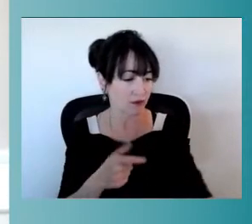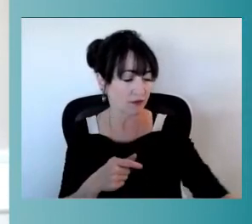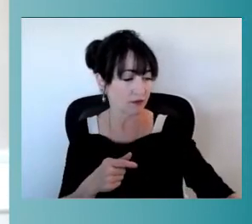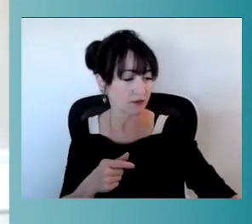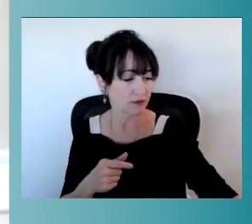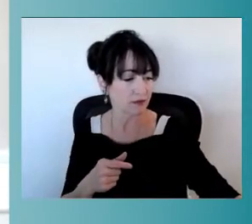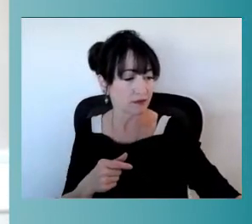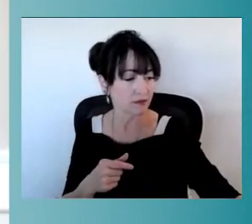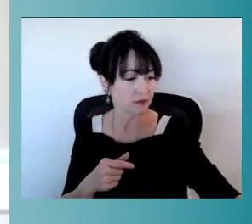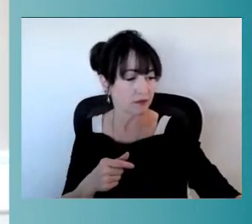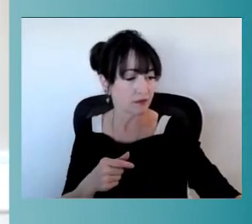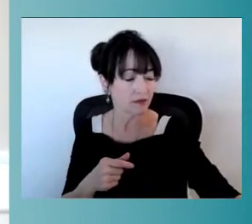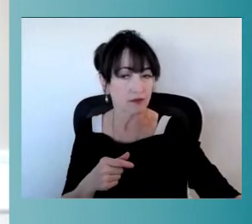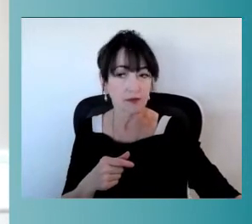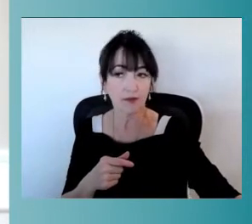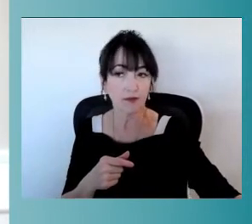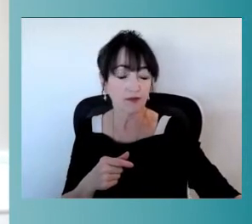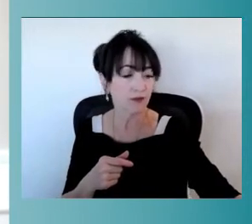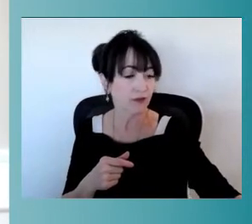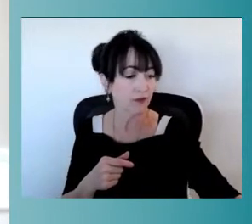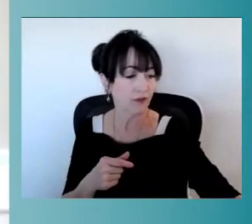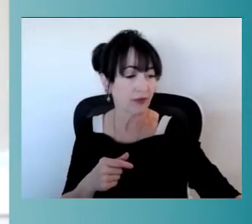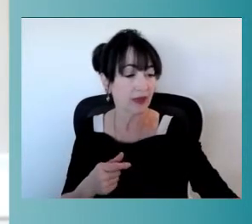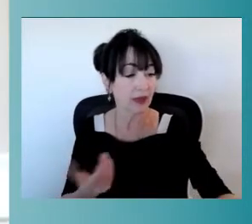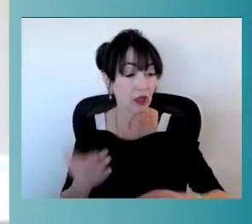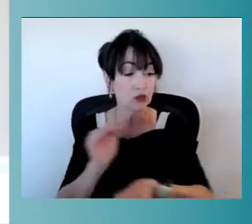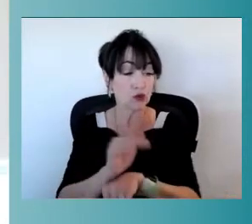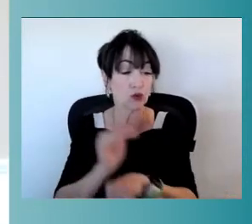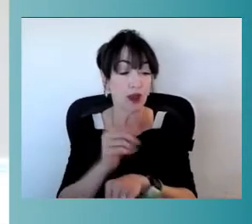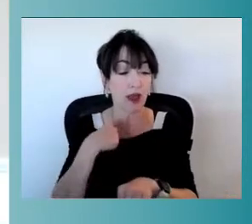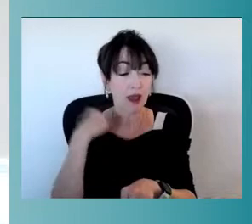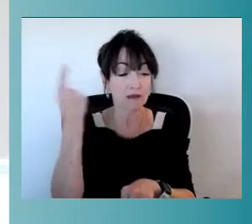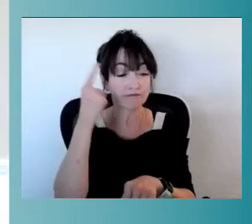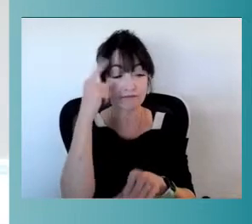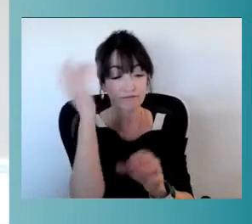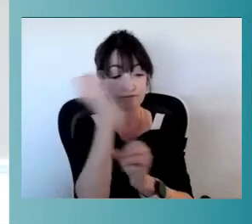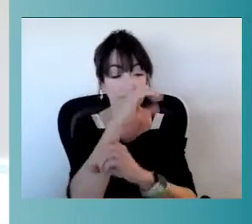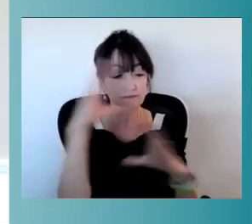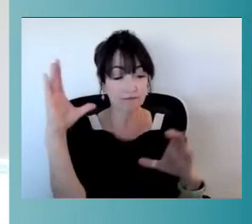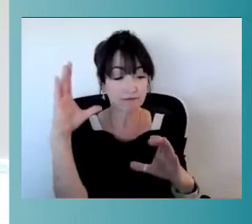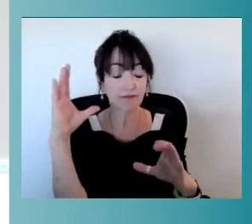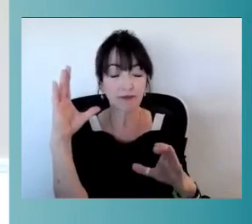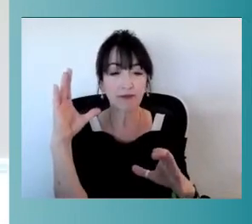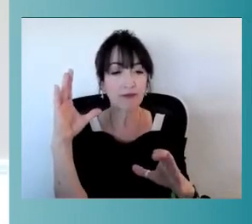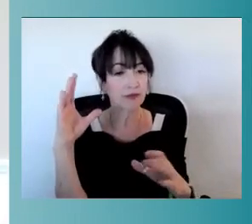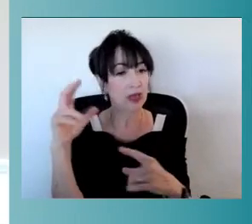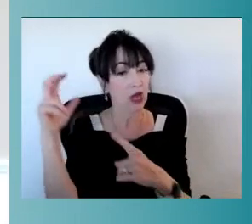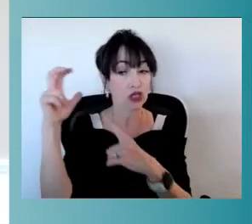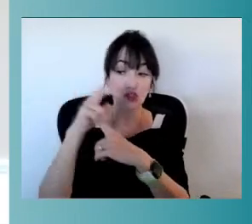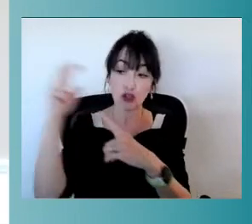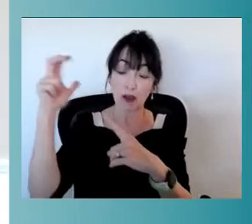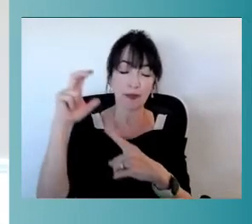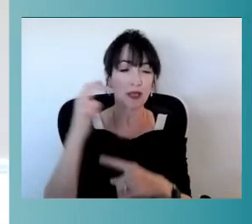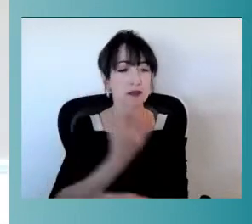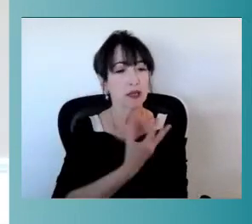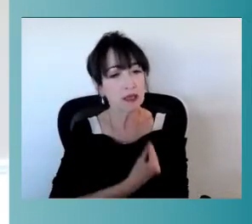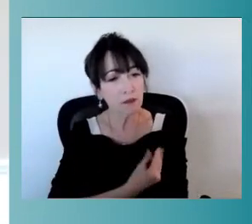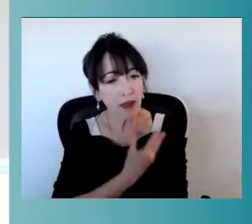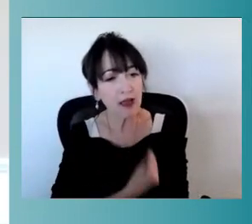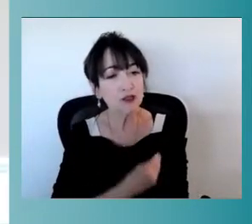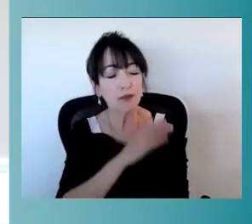In thinking about tonight, I thought of 3 words: champion, compassion, and